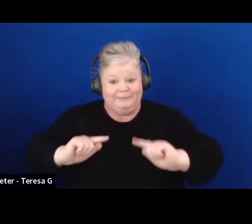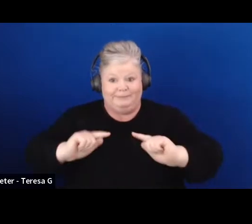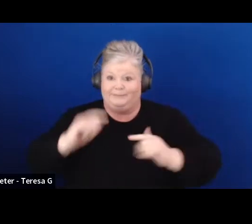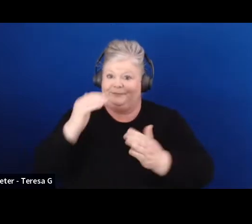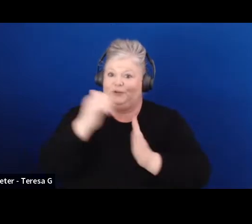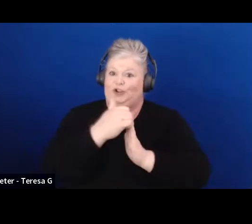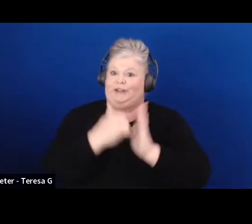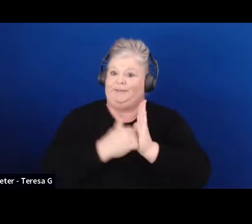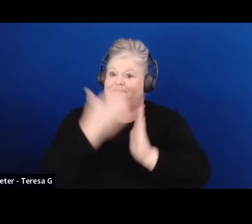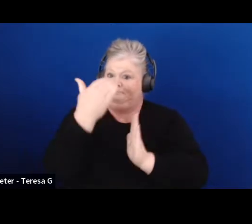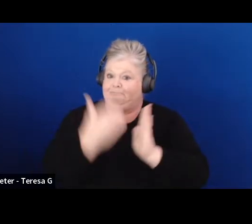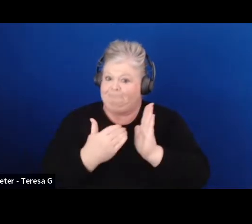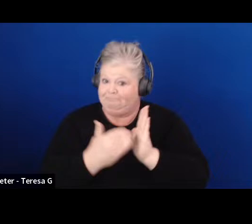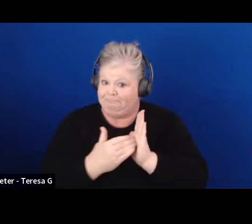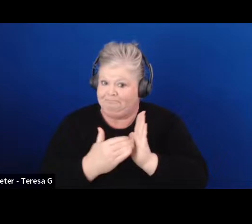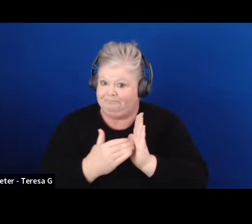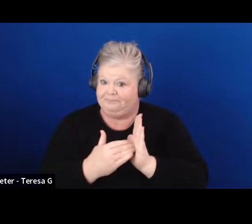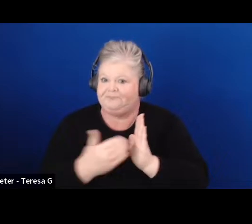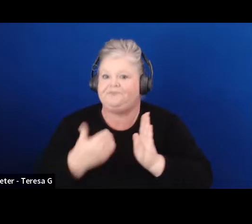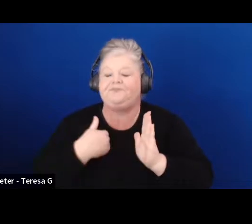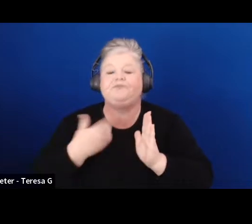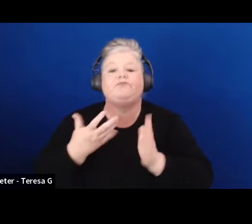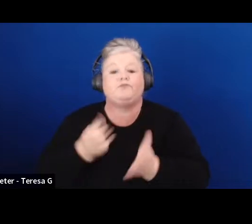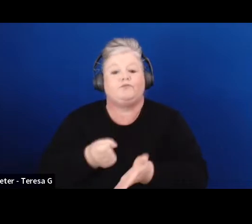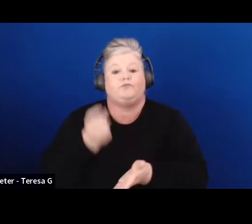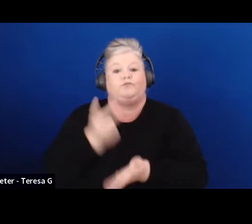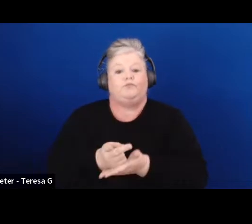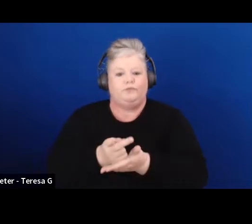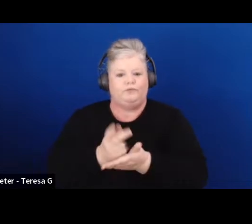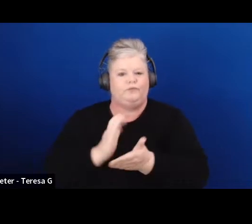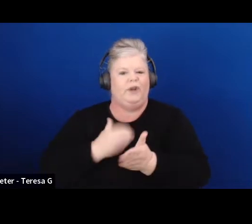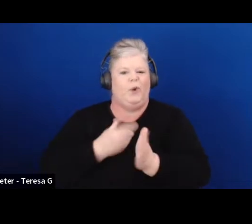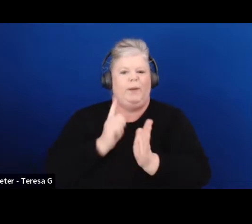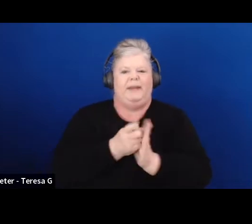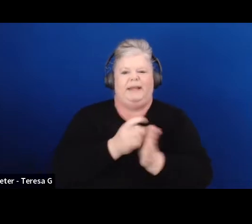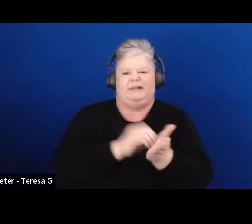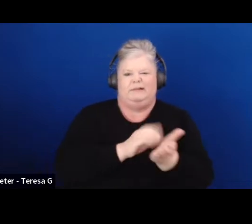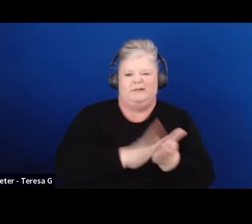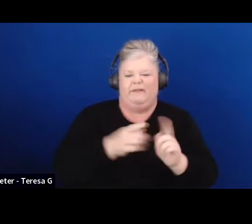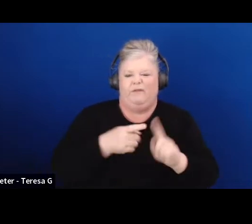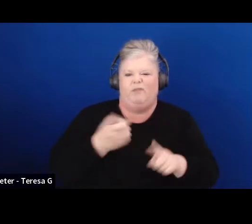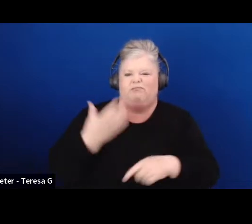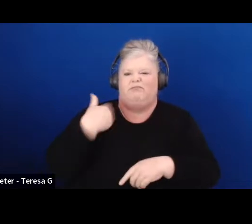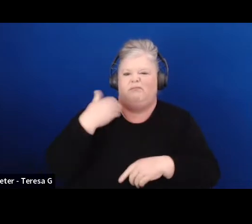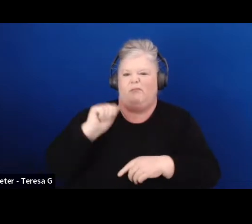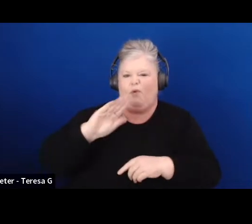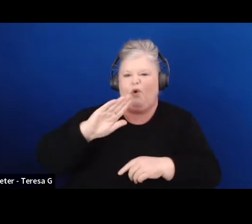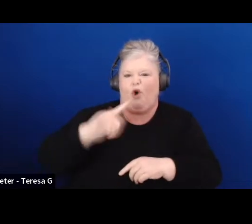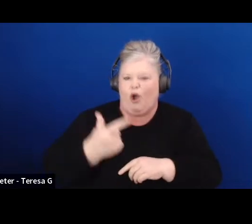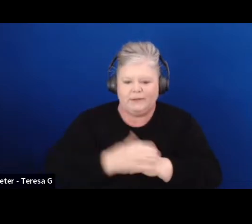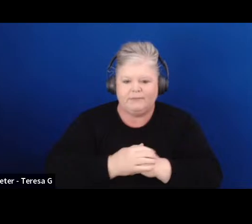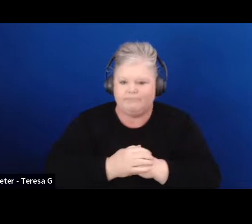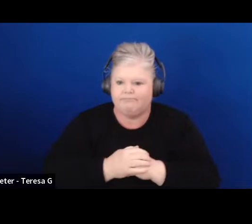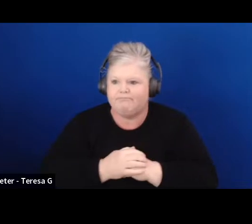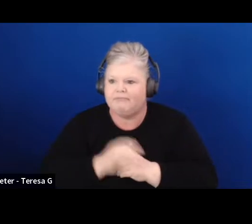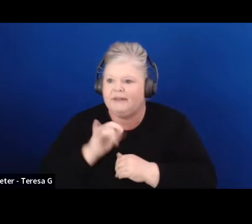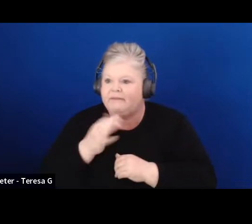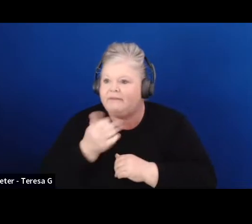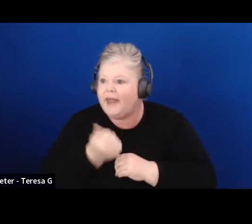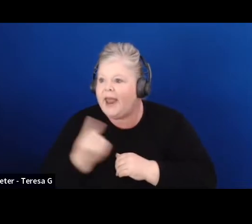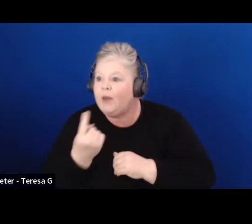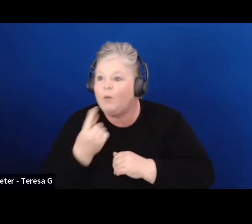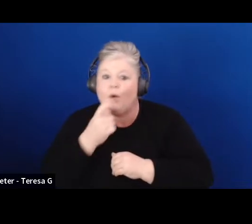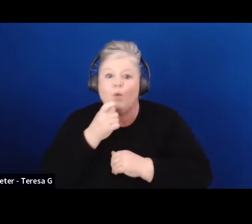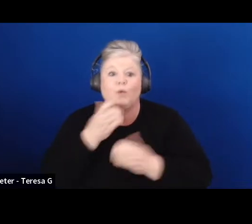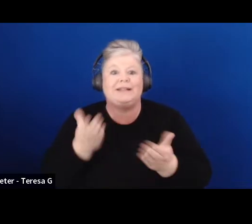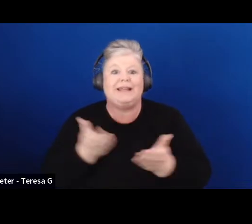we have the approval of our minutes from August for any of you who are present at our last